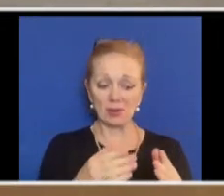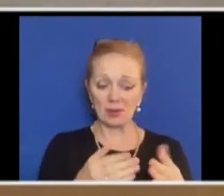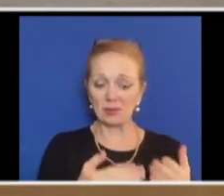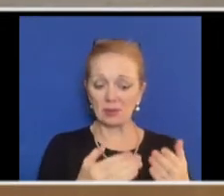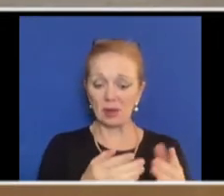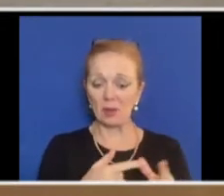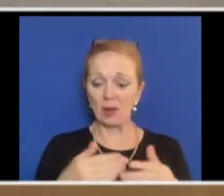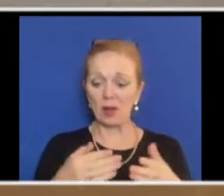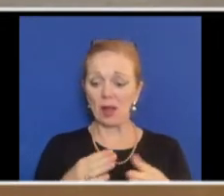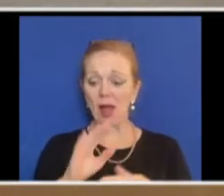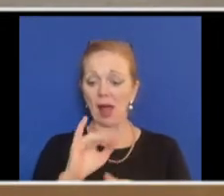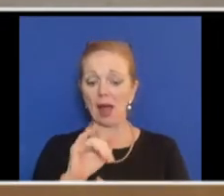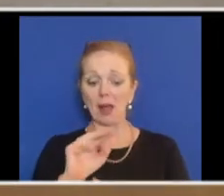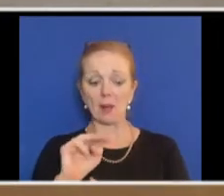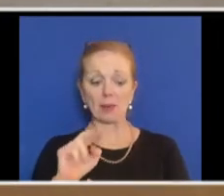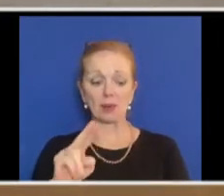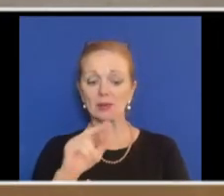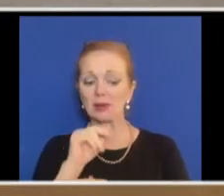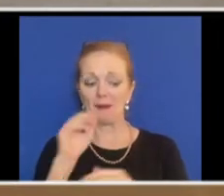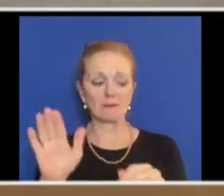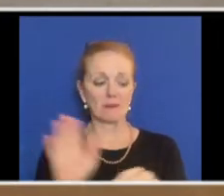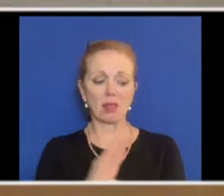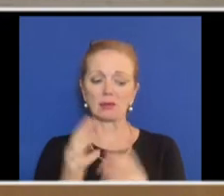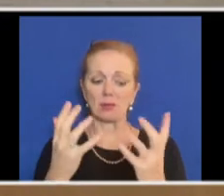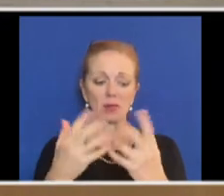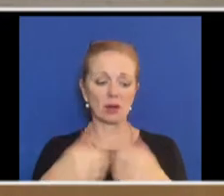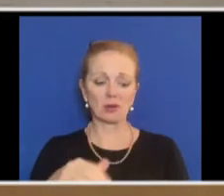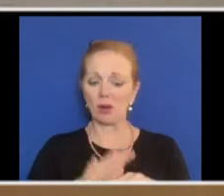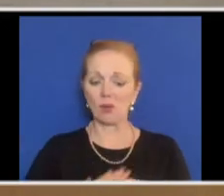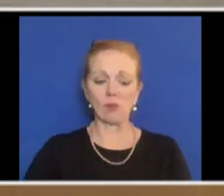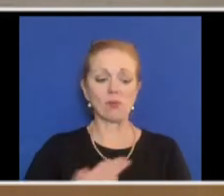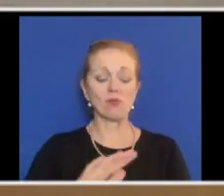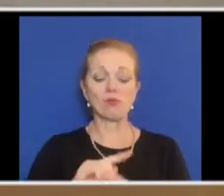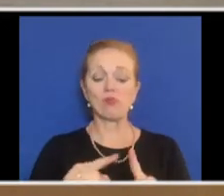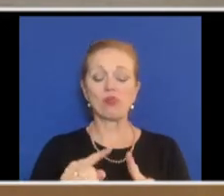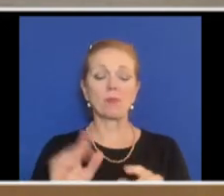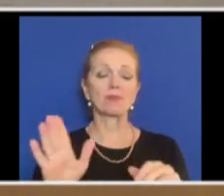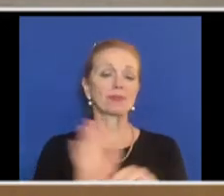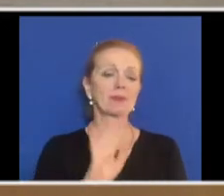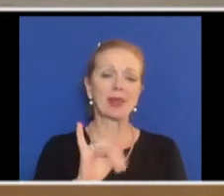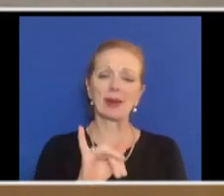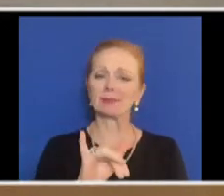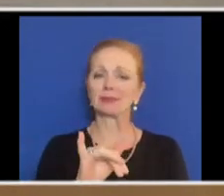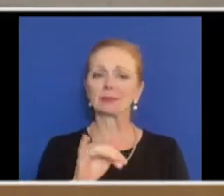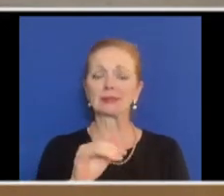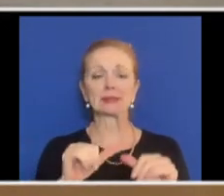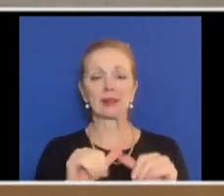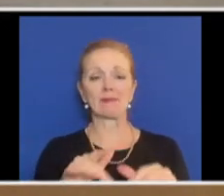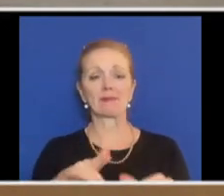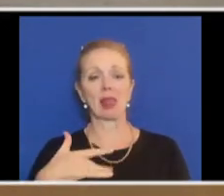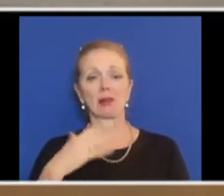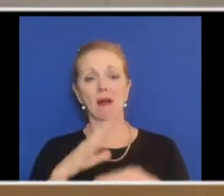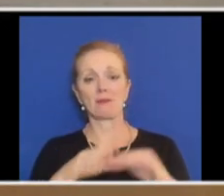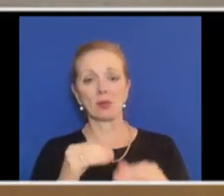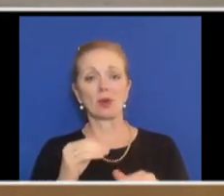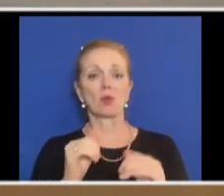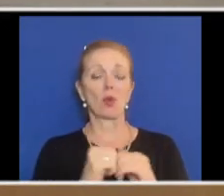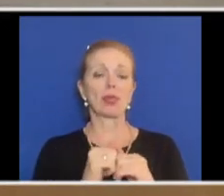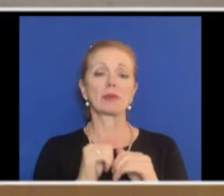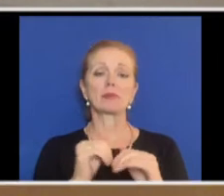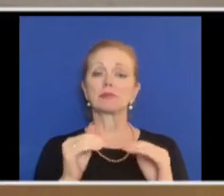allowed in the IMU it's just not fully compatible across the board but enough of that to where we still felt comfortable with with the